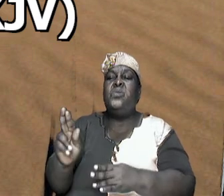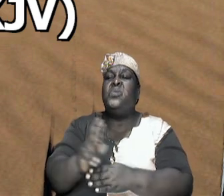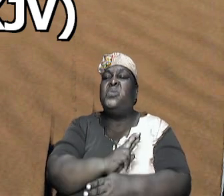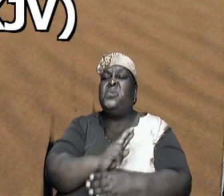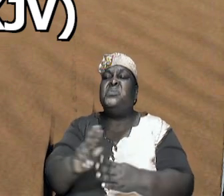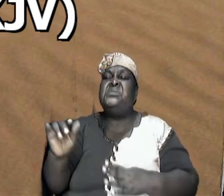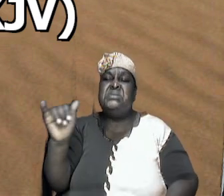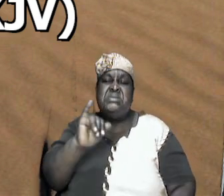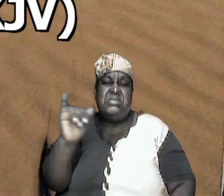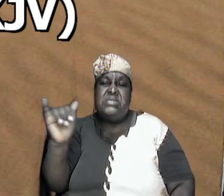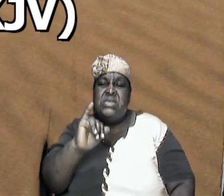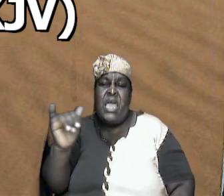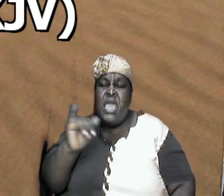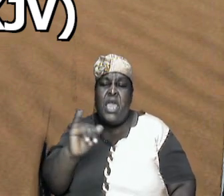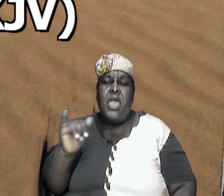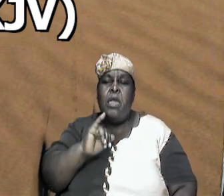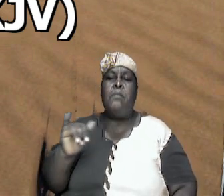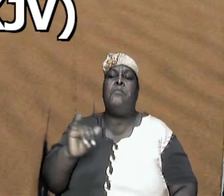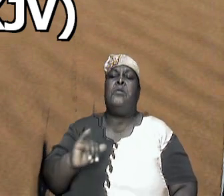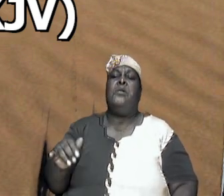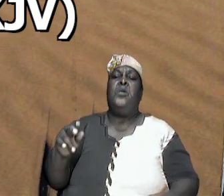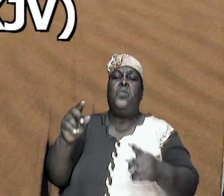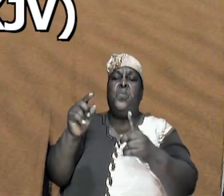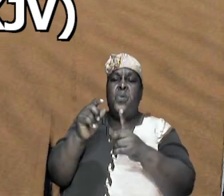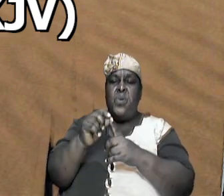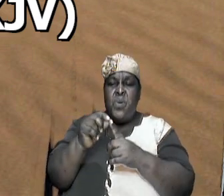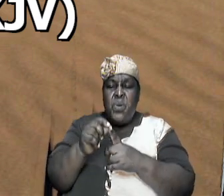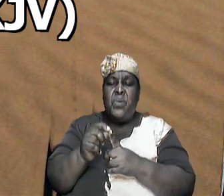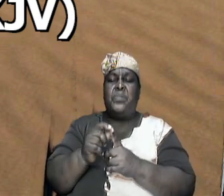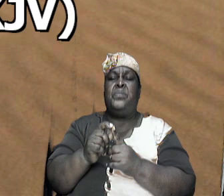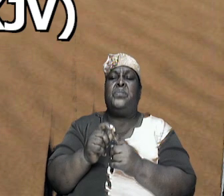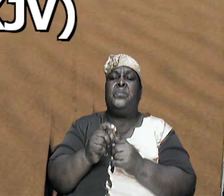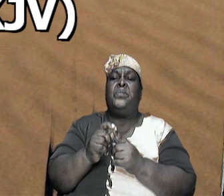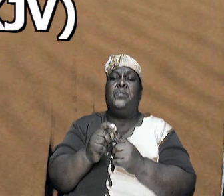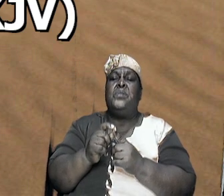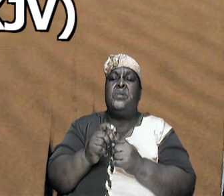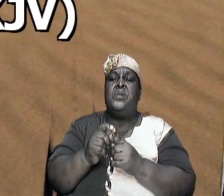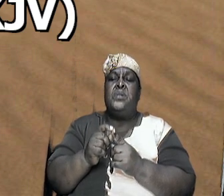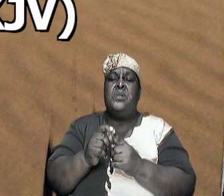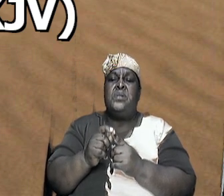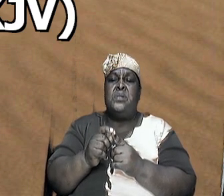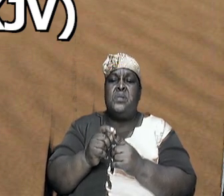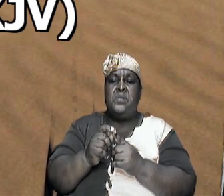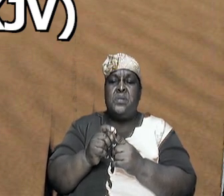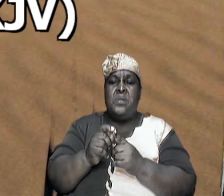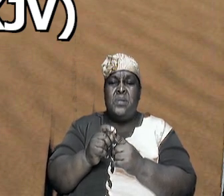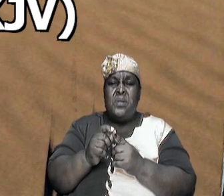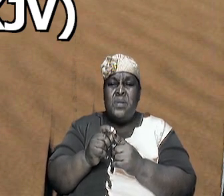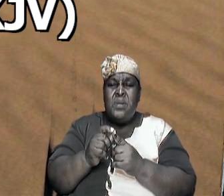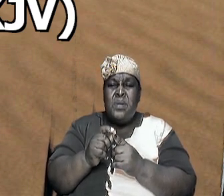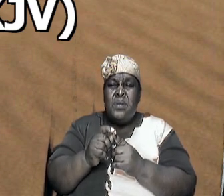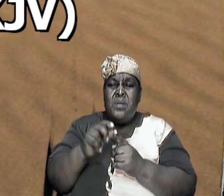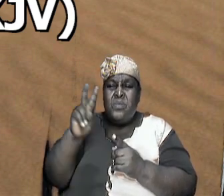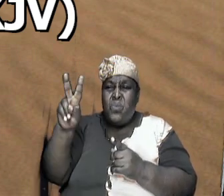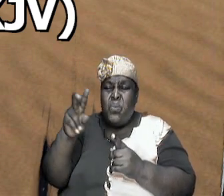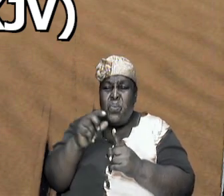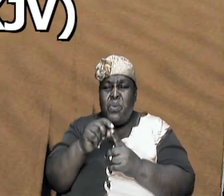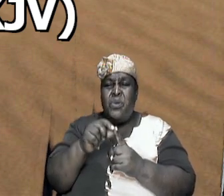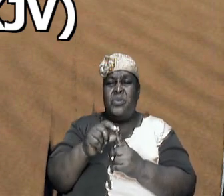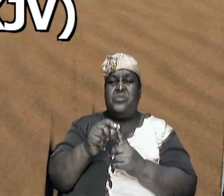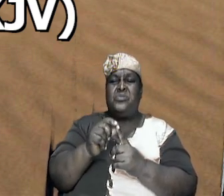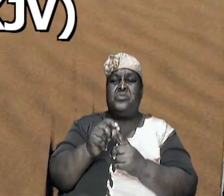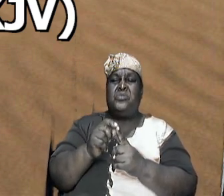the same term, the same, I don't want to say basic, but the same two words, as it